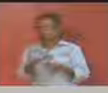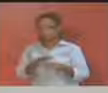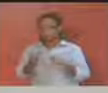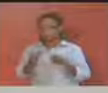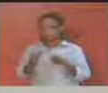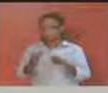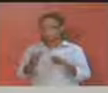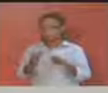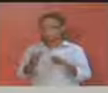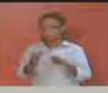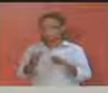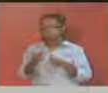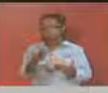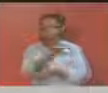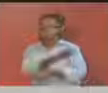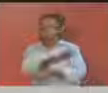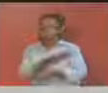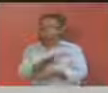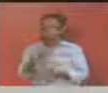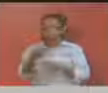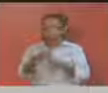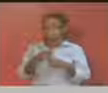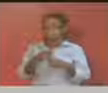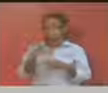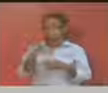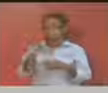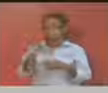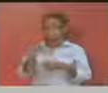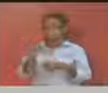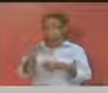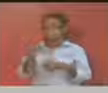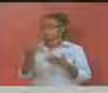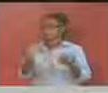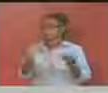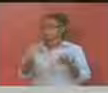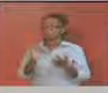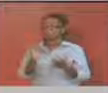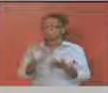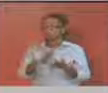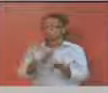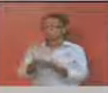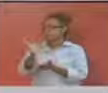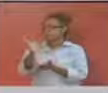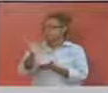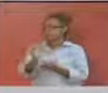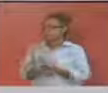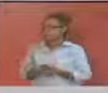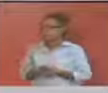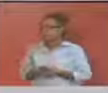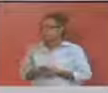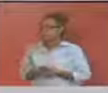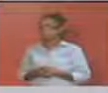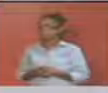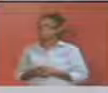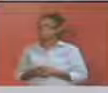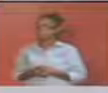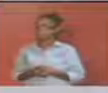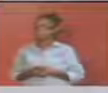WHO authorization to proceed, then that's all within their right. Let me just come in here again,